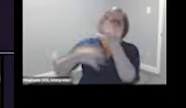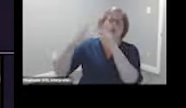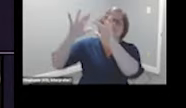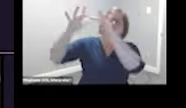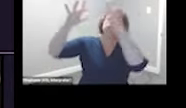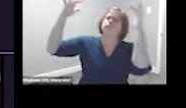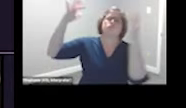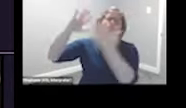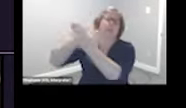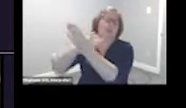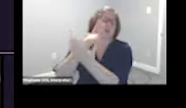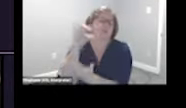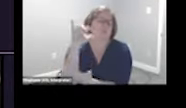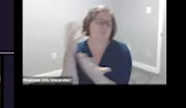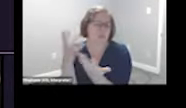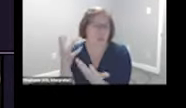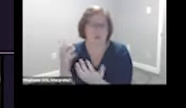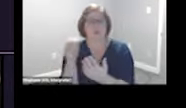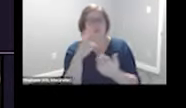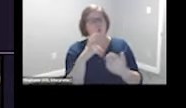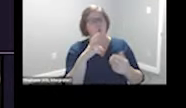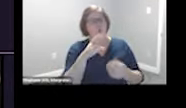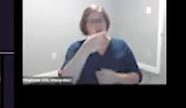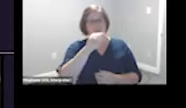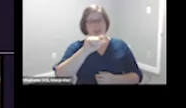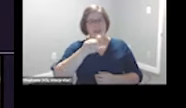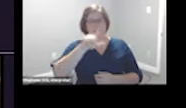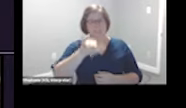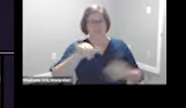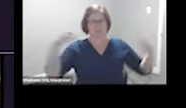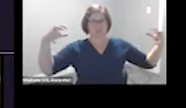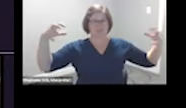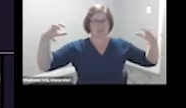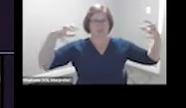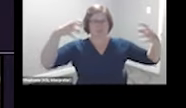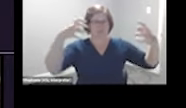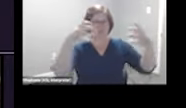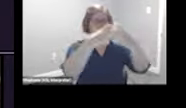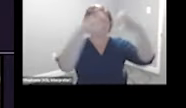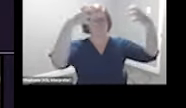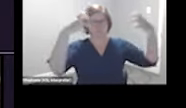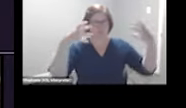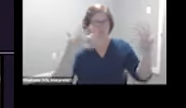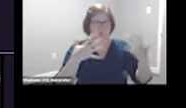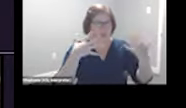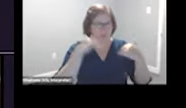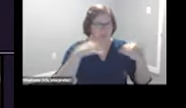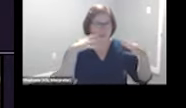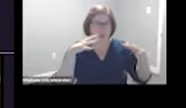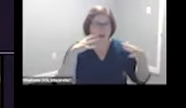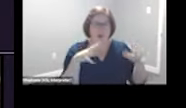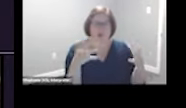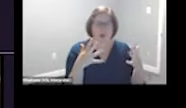or the surround sound that galaxies would make as they collide with one another in the darkness of space. And the image that I